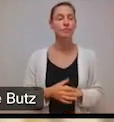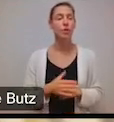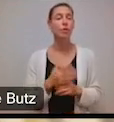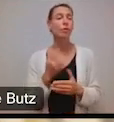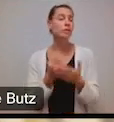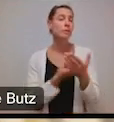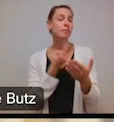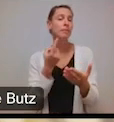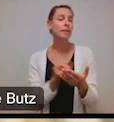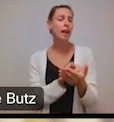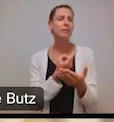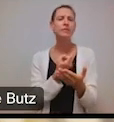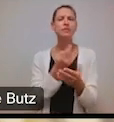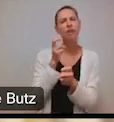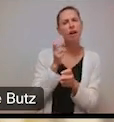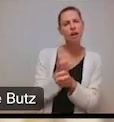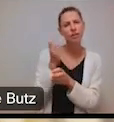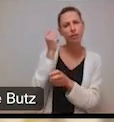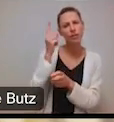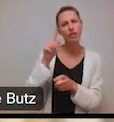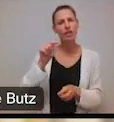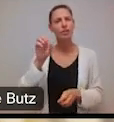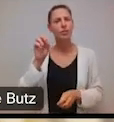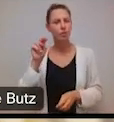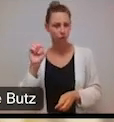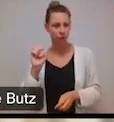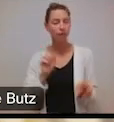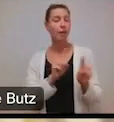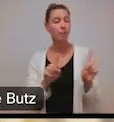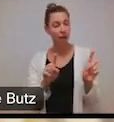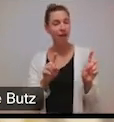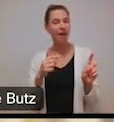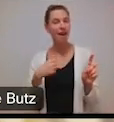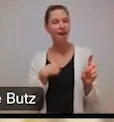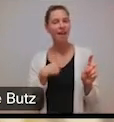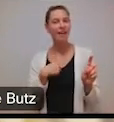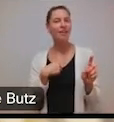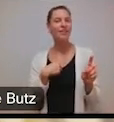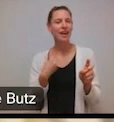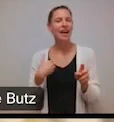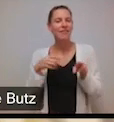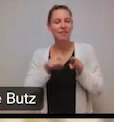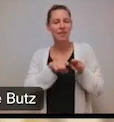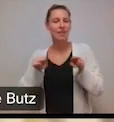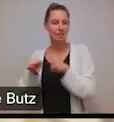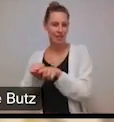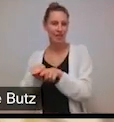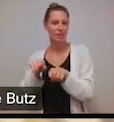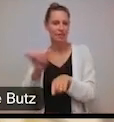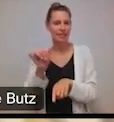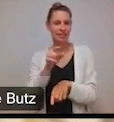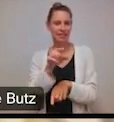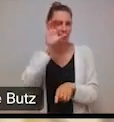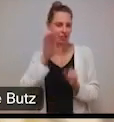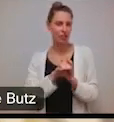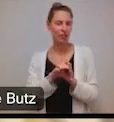is hard to understand, but I like to apply it to this visual where you see a series of outfits.